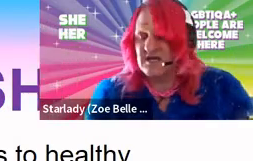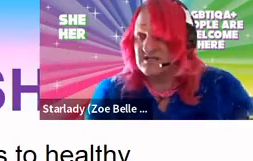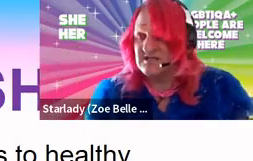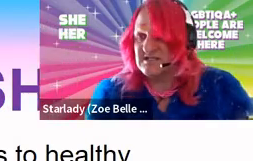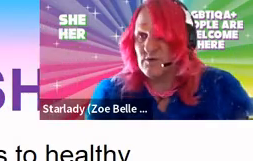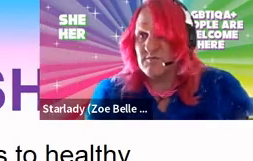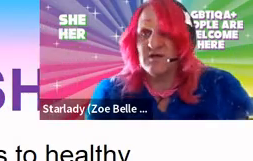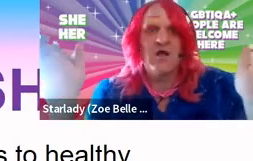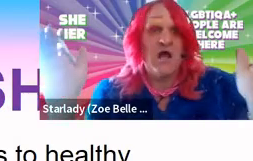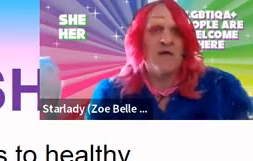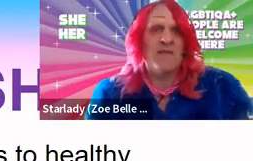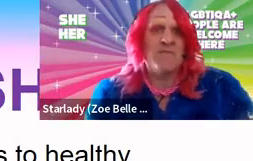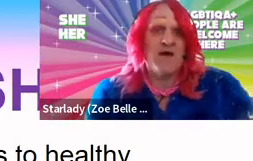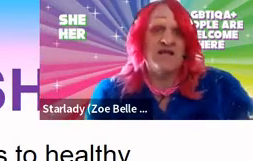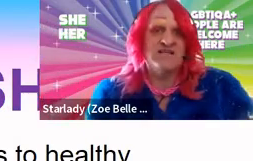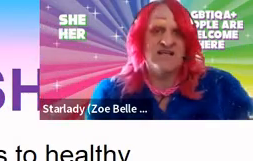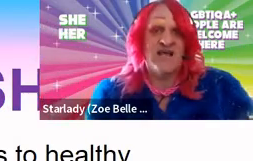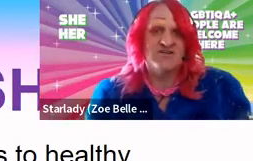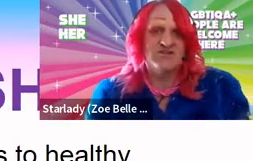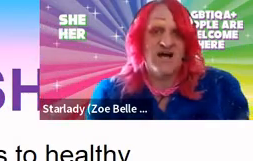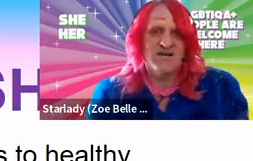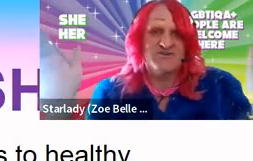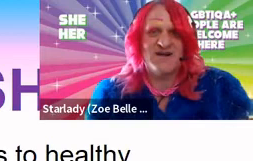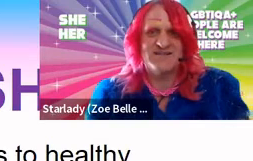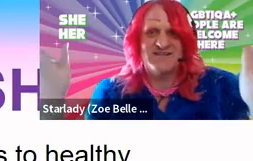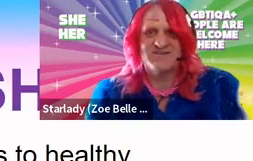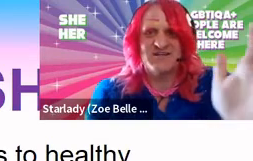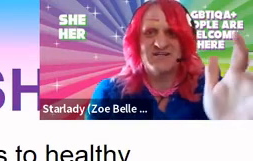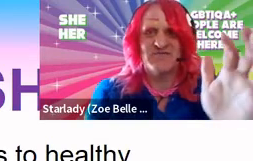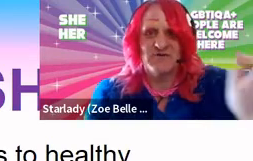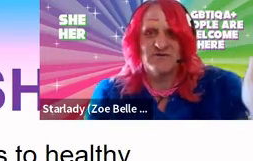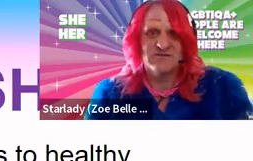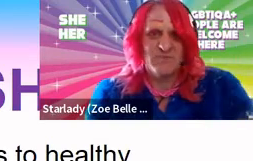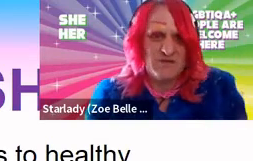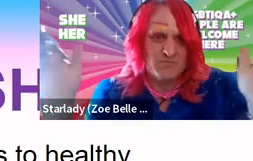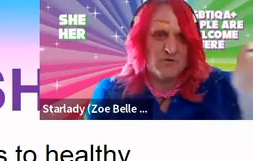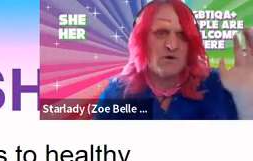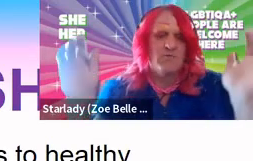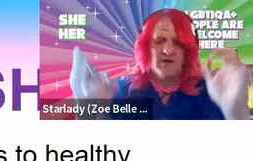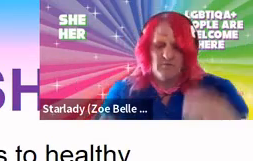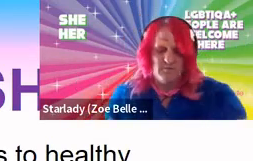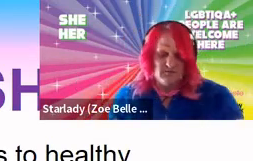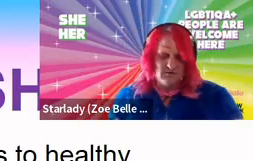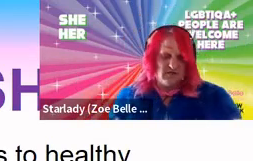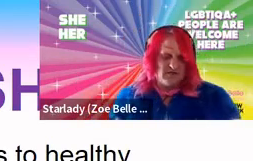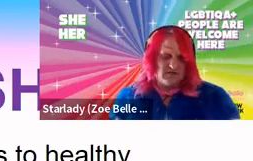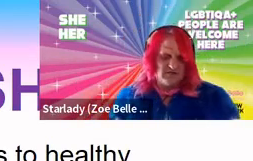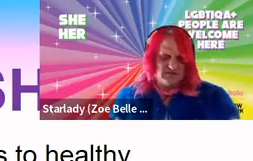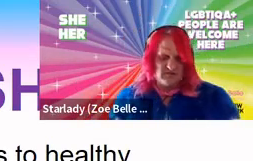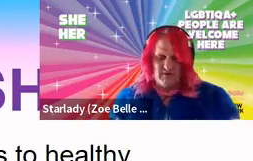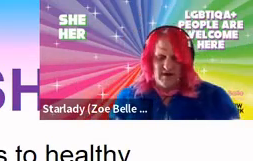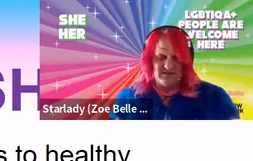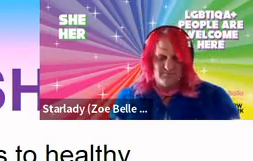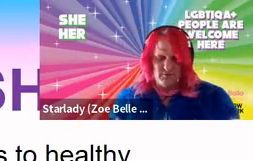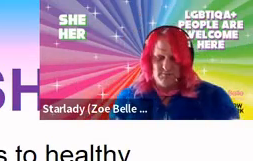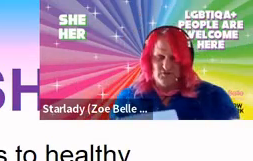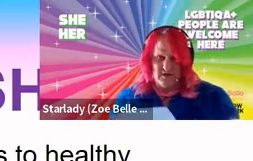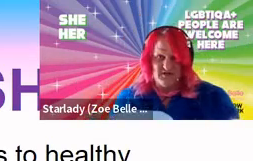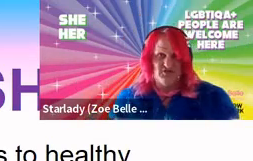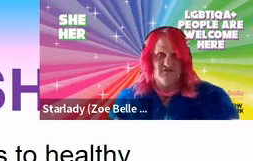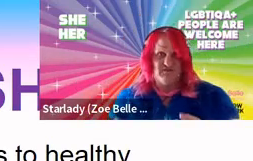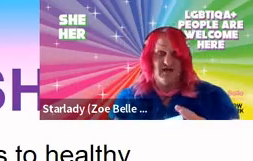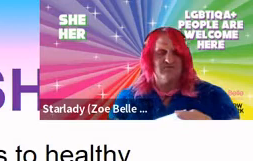might date cis women, and they may date trans and gender diverse people. But when we're looking at the sort of rates